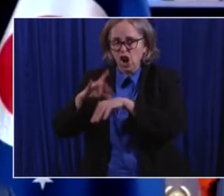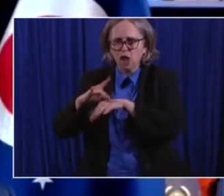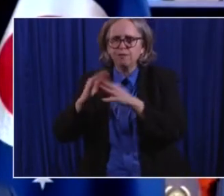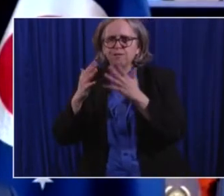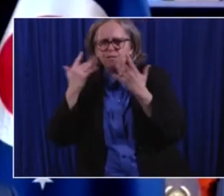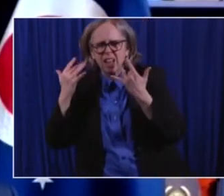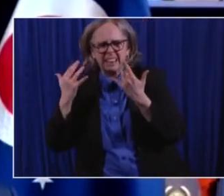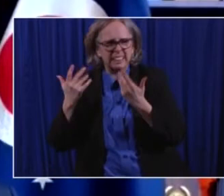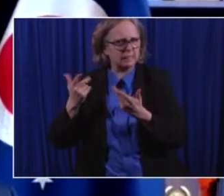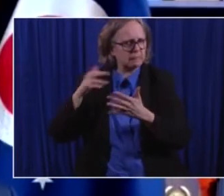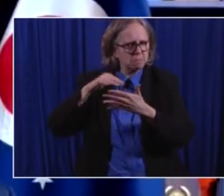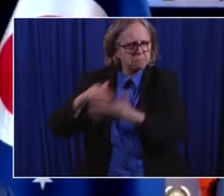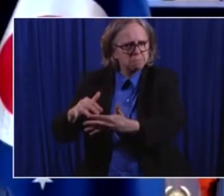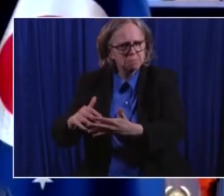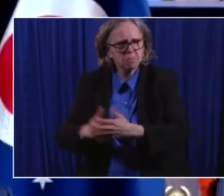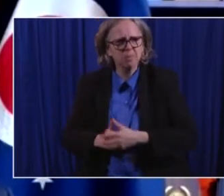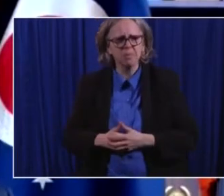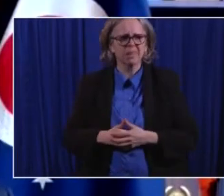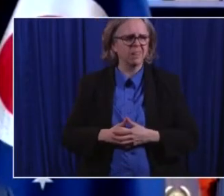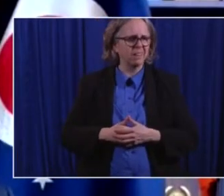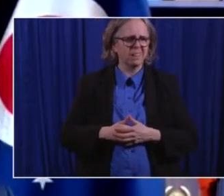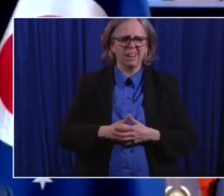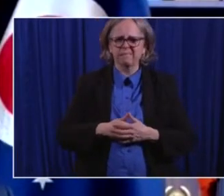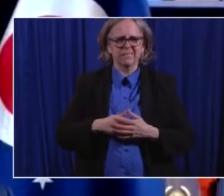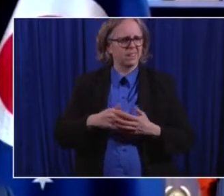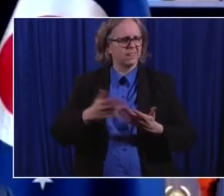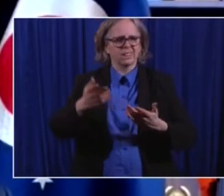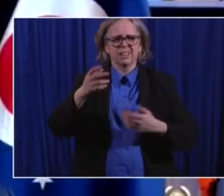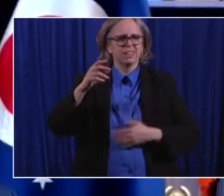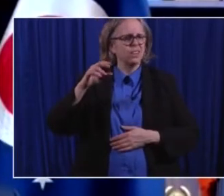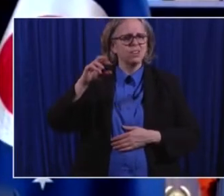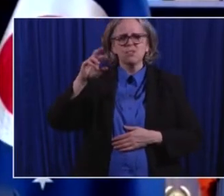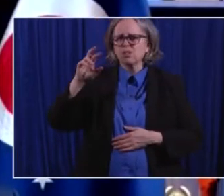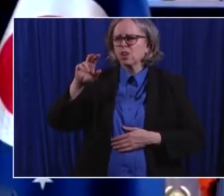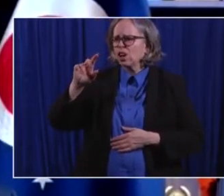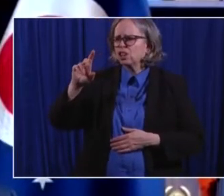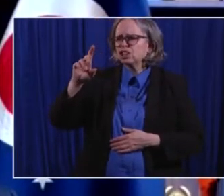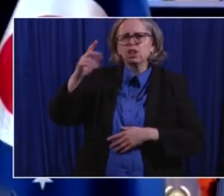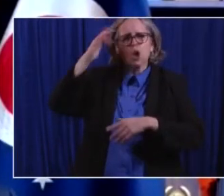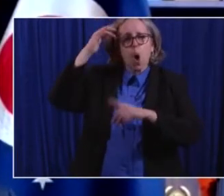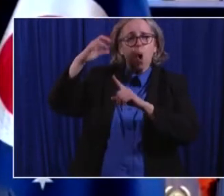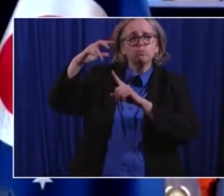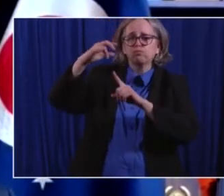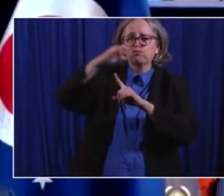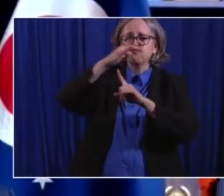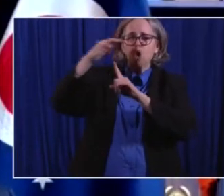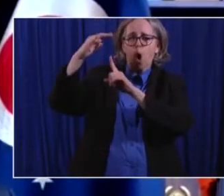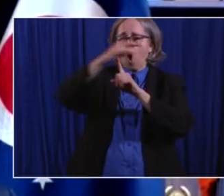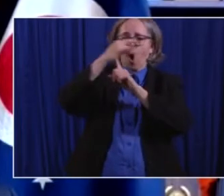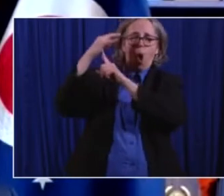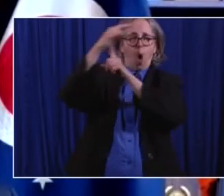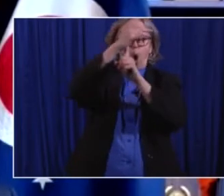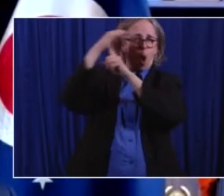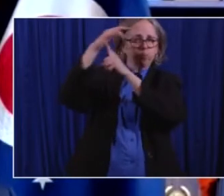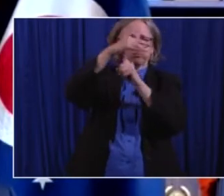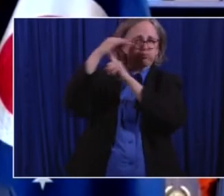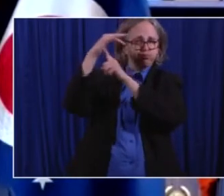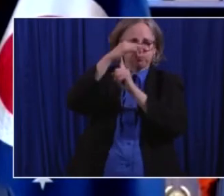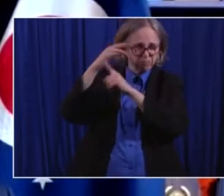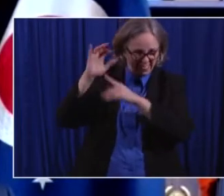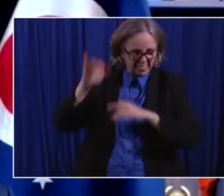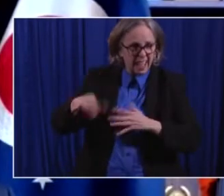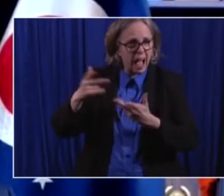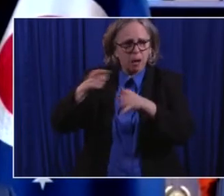have FAA certifications for drone pilots who do bridge inspections and land surveying and things like that. We even have